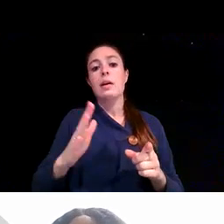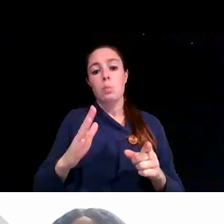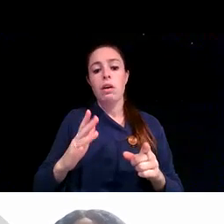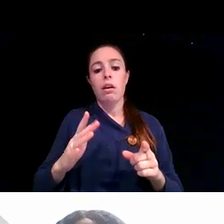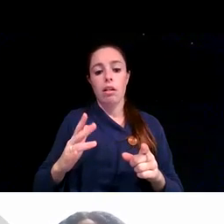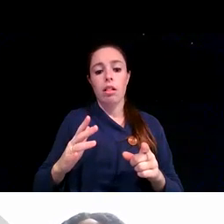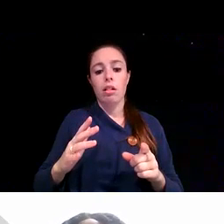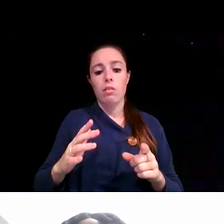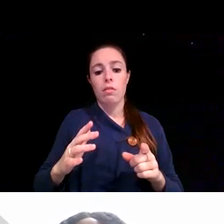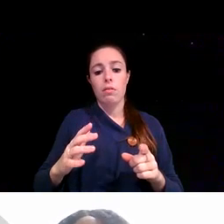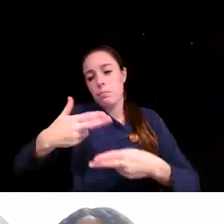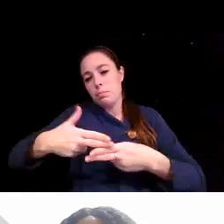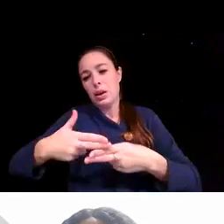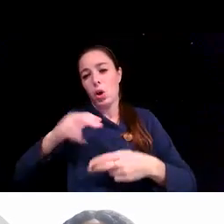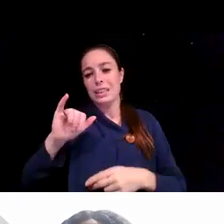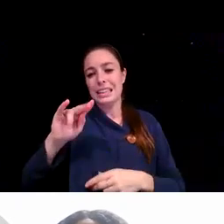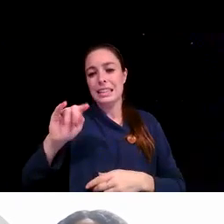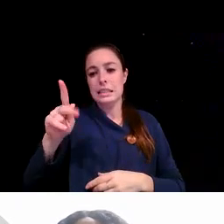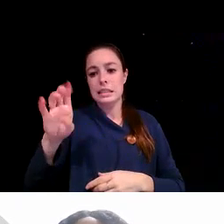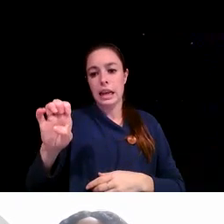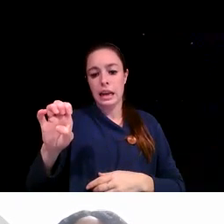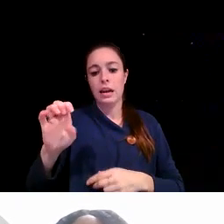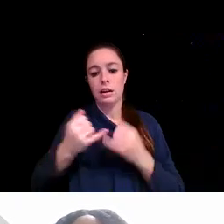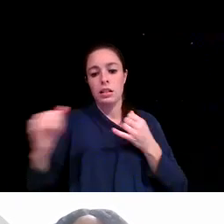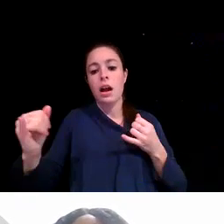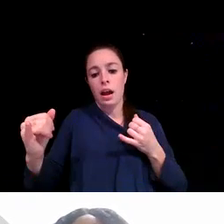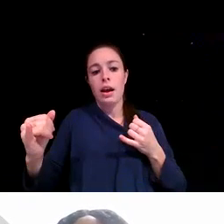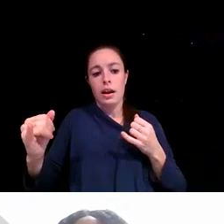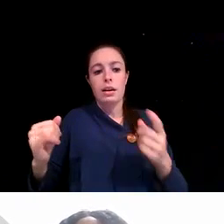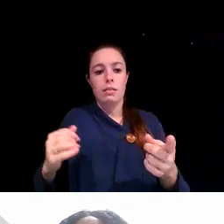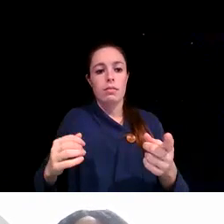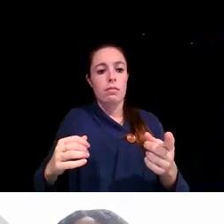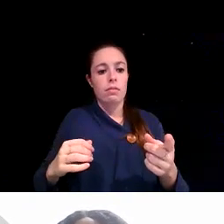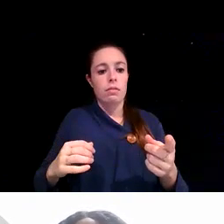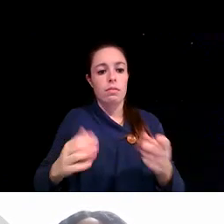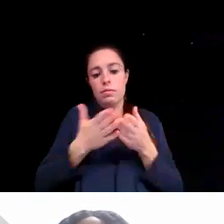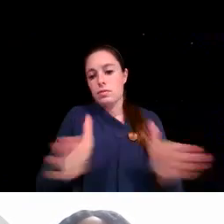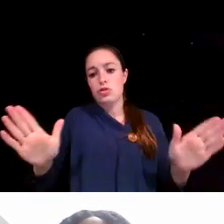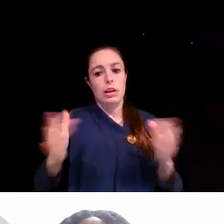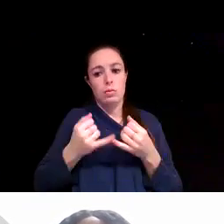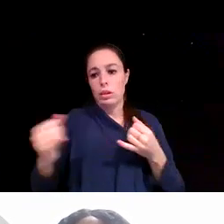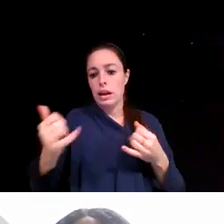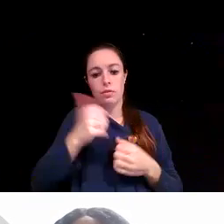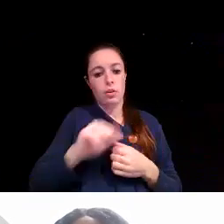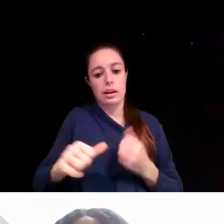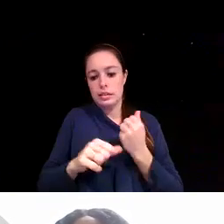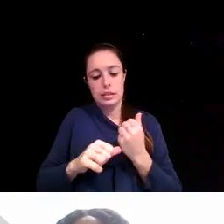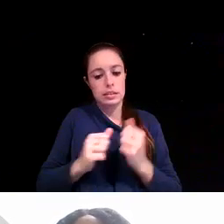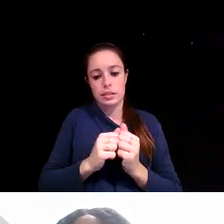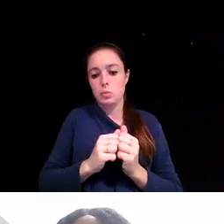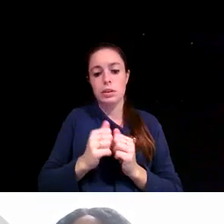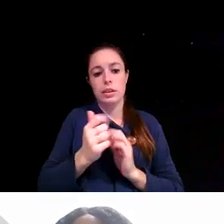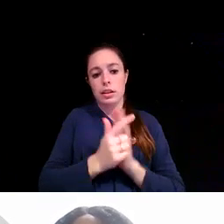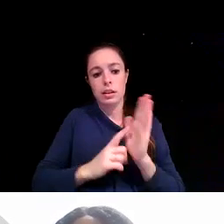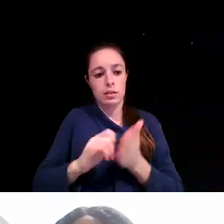intake line, that is the general line for you to reach out to any of us assistants with the New York